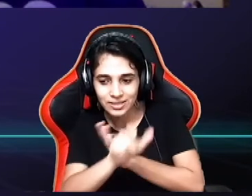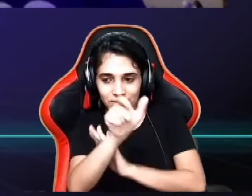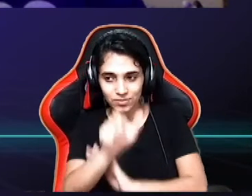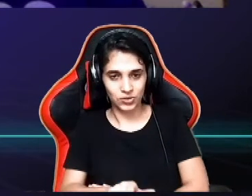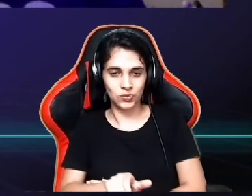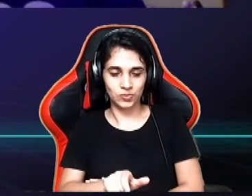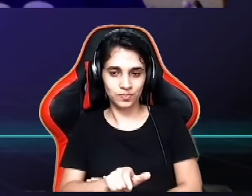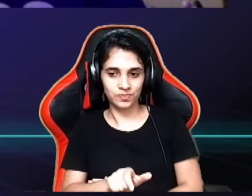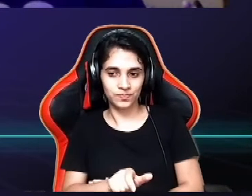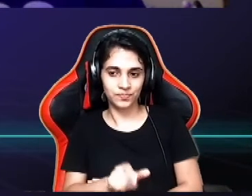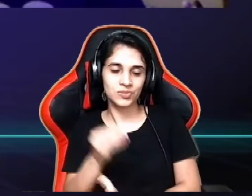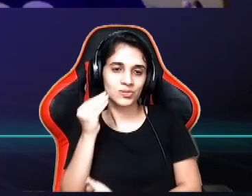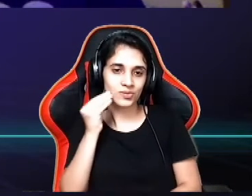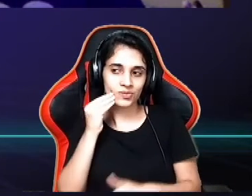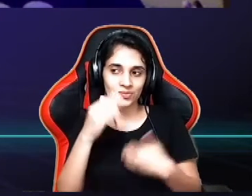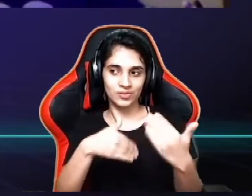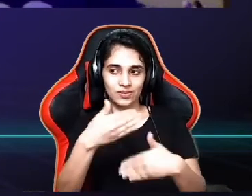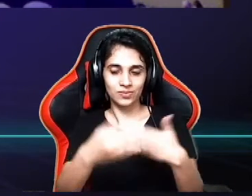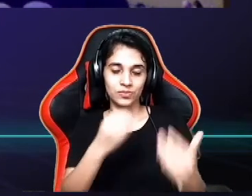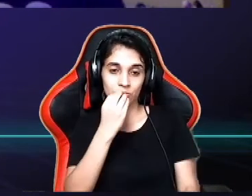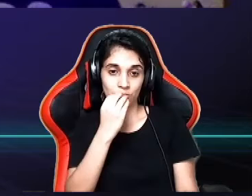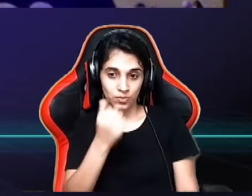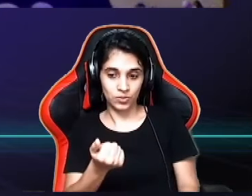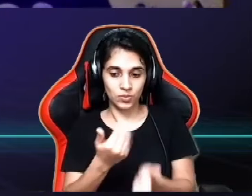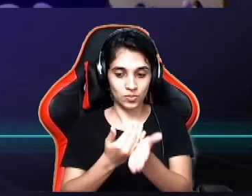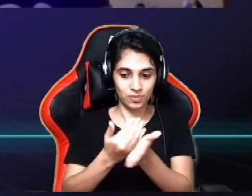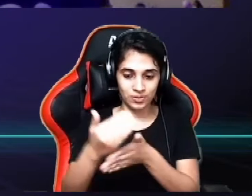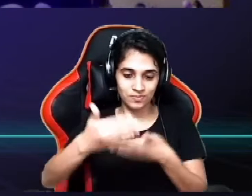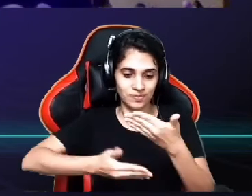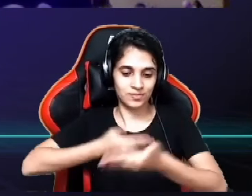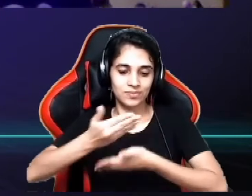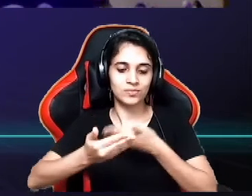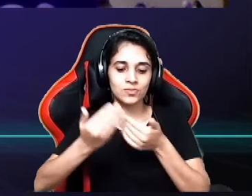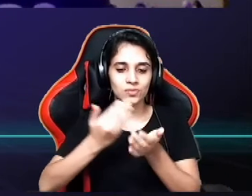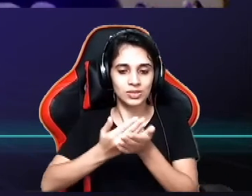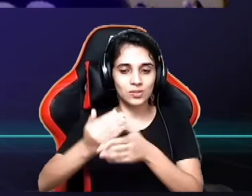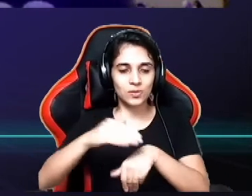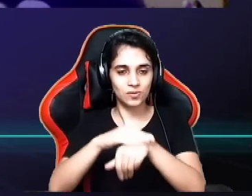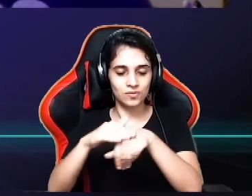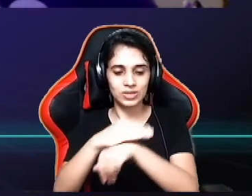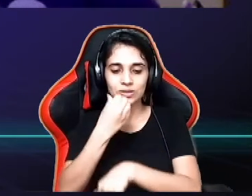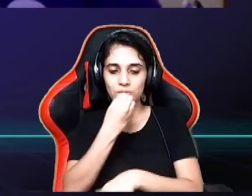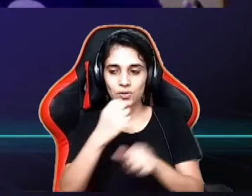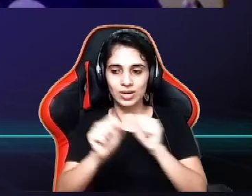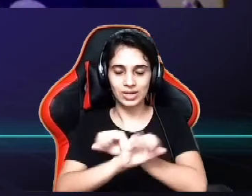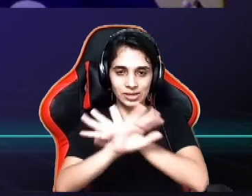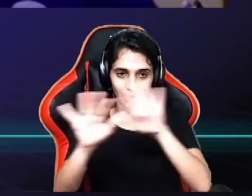at least try to find out who you are. So that's a great way of starting a